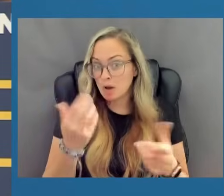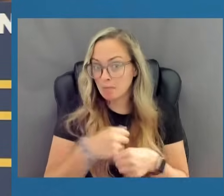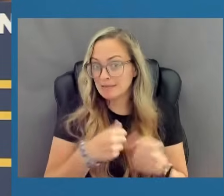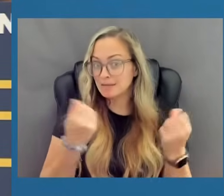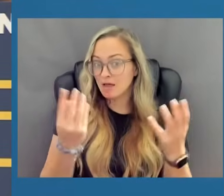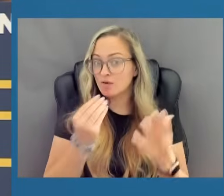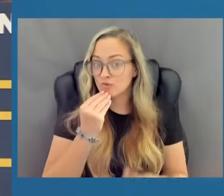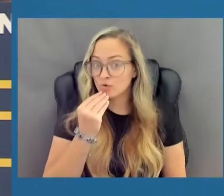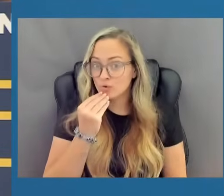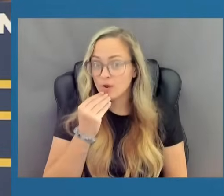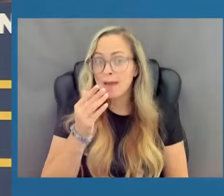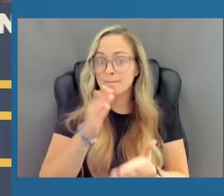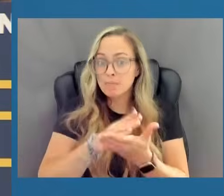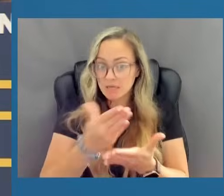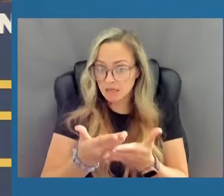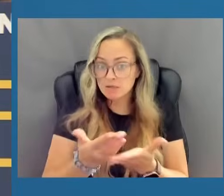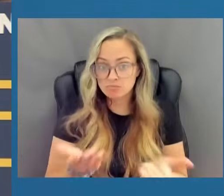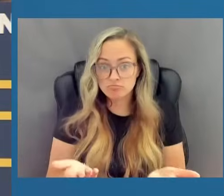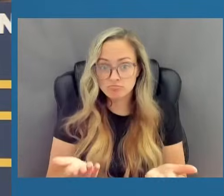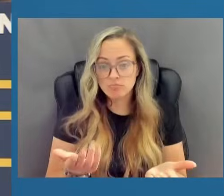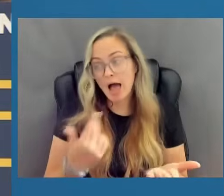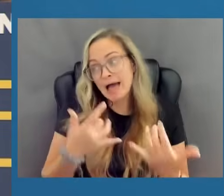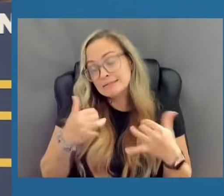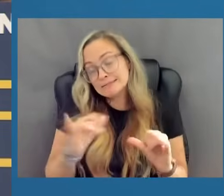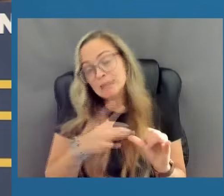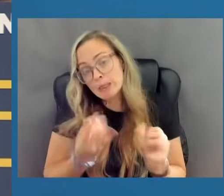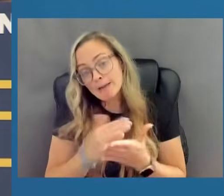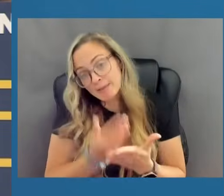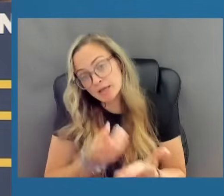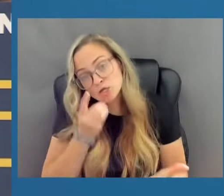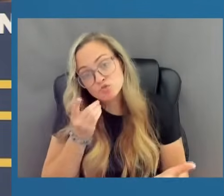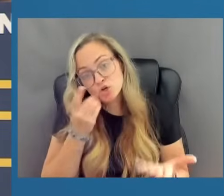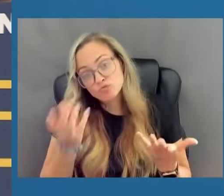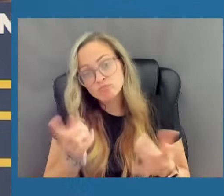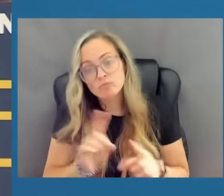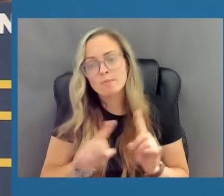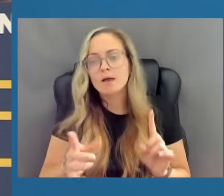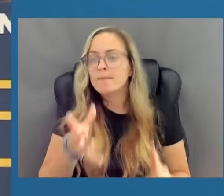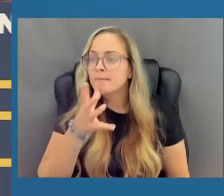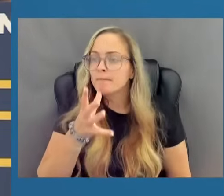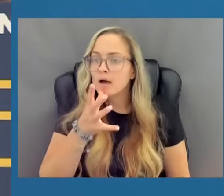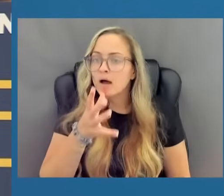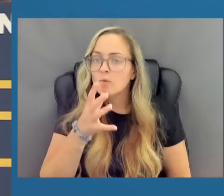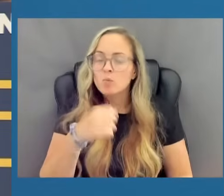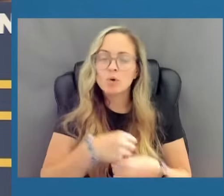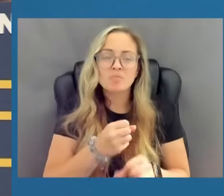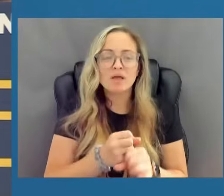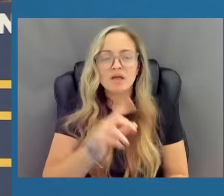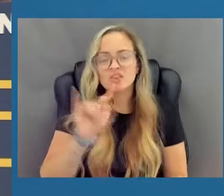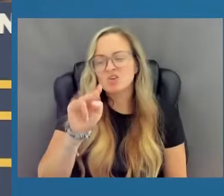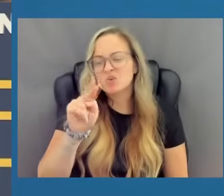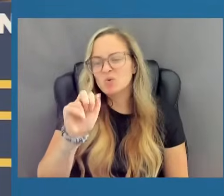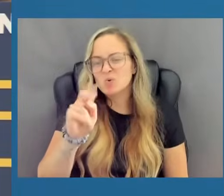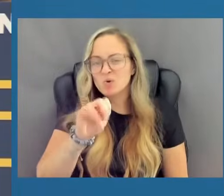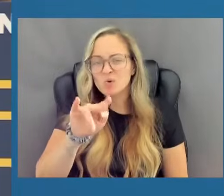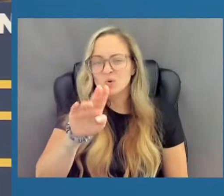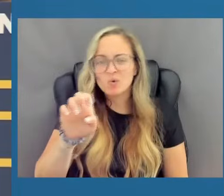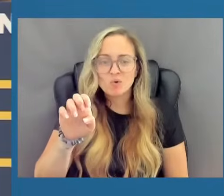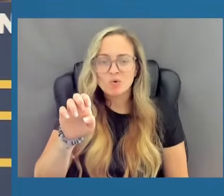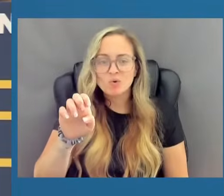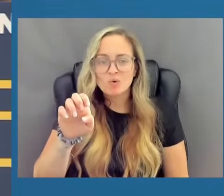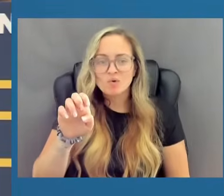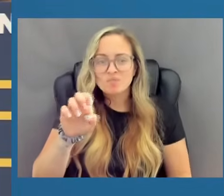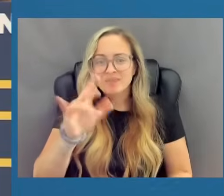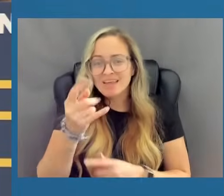dinner a lot. I still like pancakes for dinner, by the way. But then my mom would make the tuna noodle casseroles, stretch that out, lots of